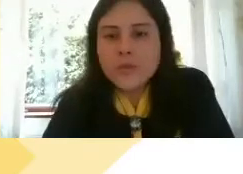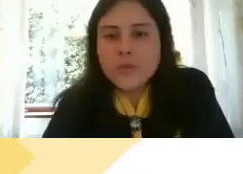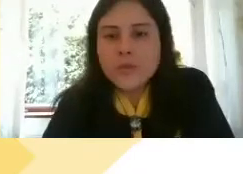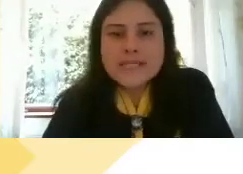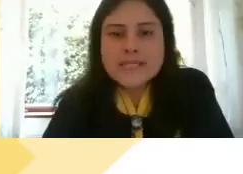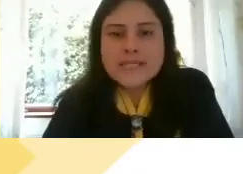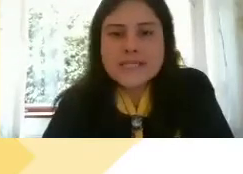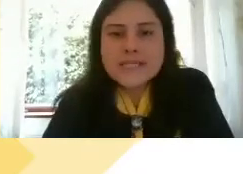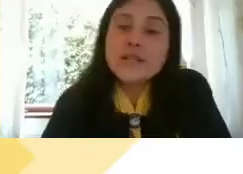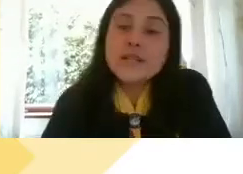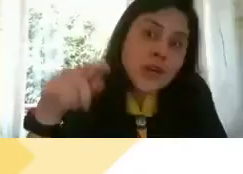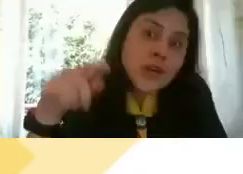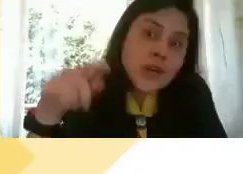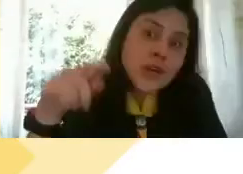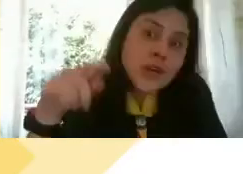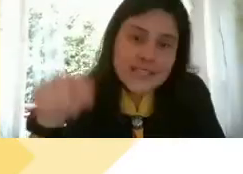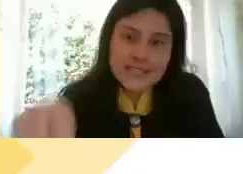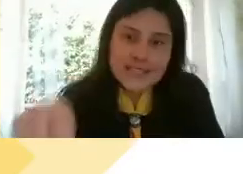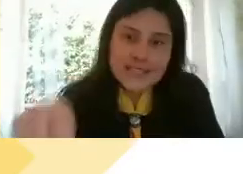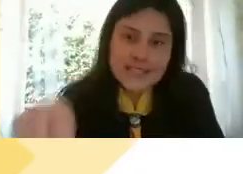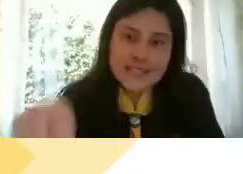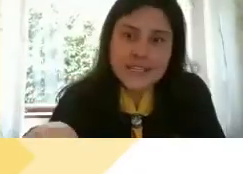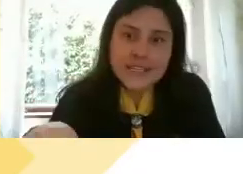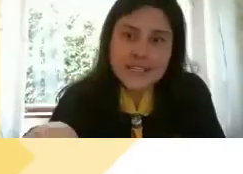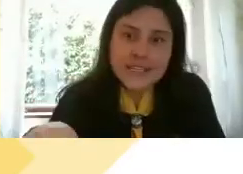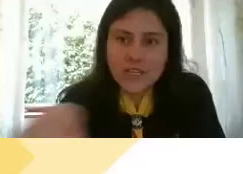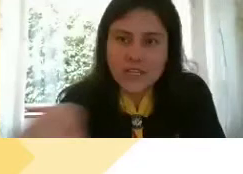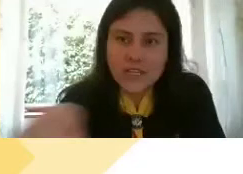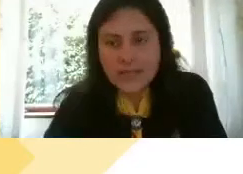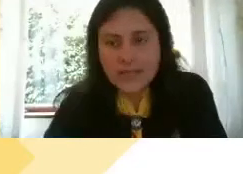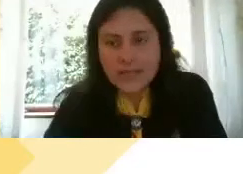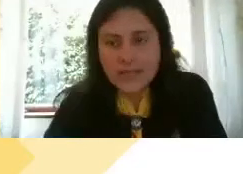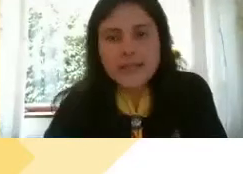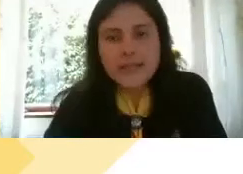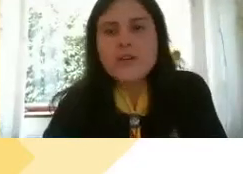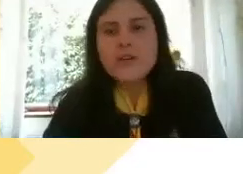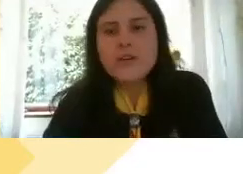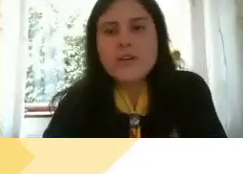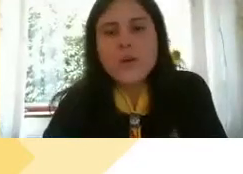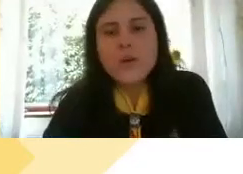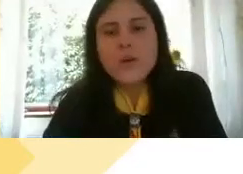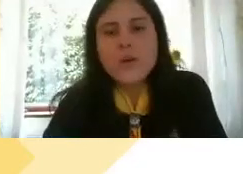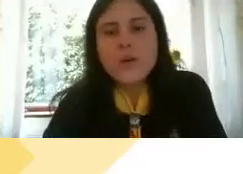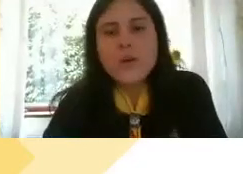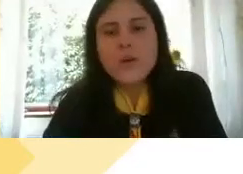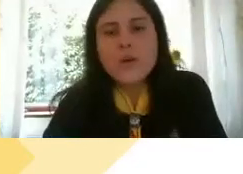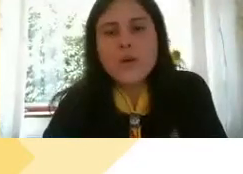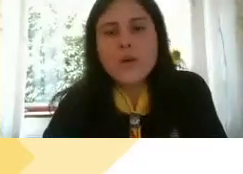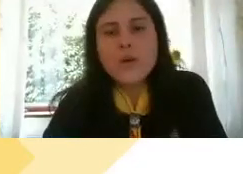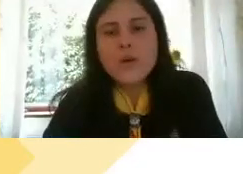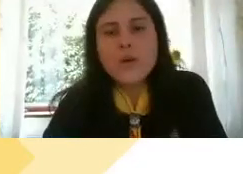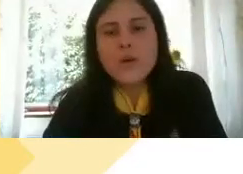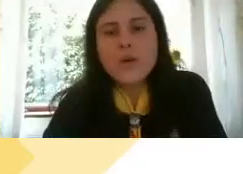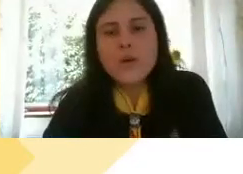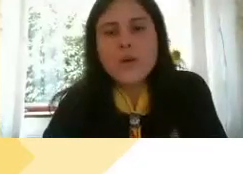signlanguageforum.com, BSL. I will send you these slides so that you can then follow the websites that I'm recommending here.